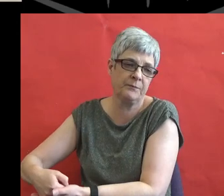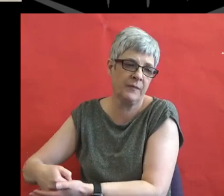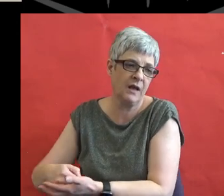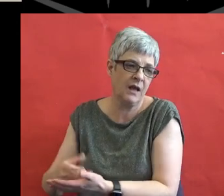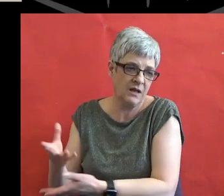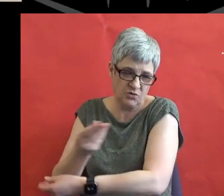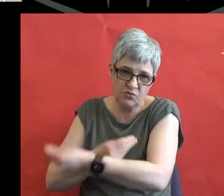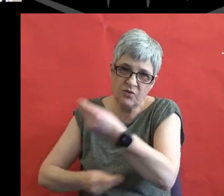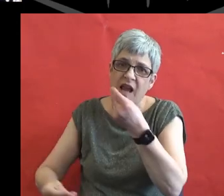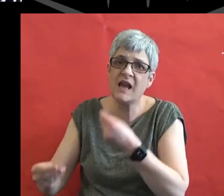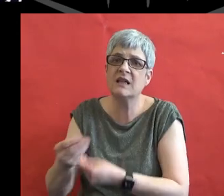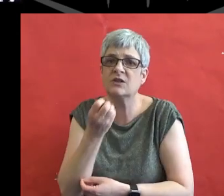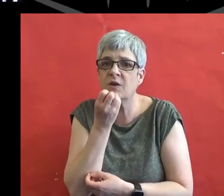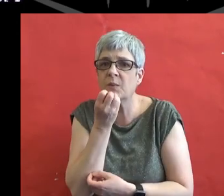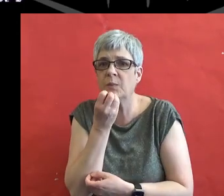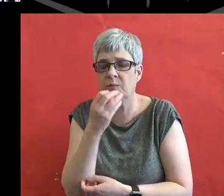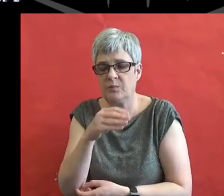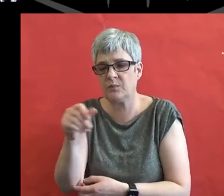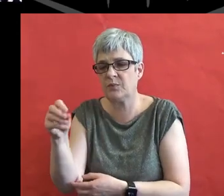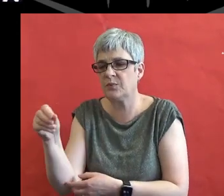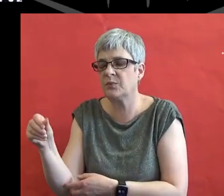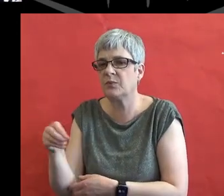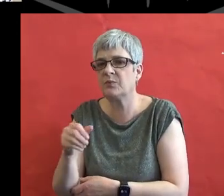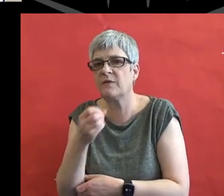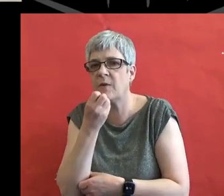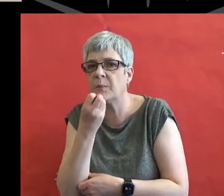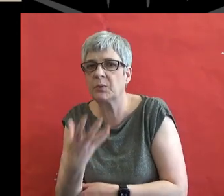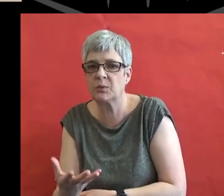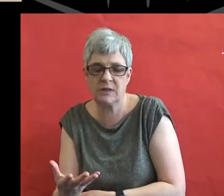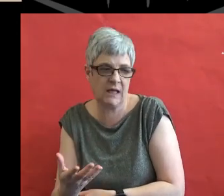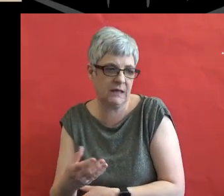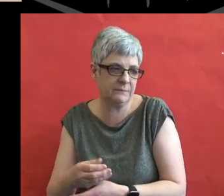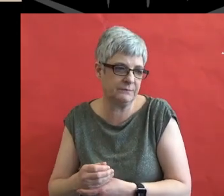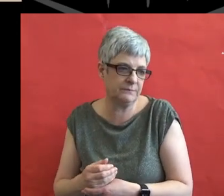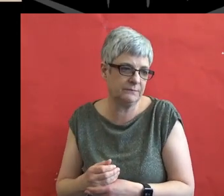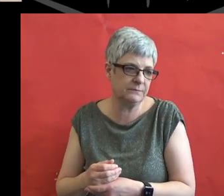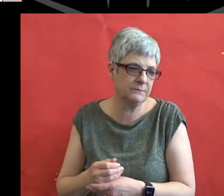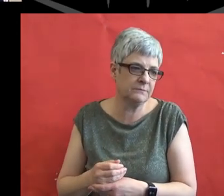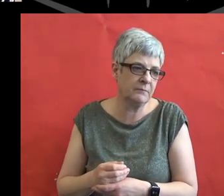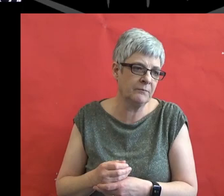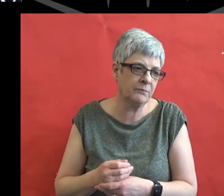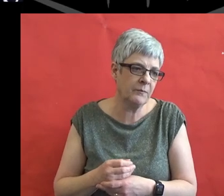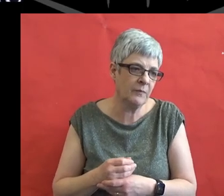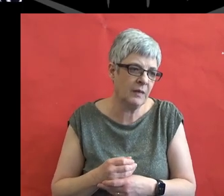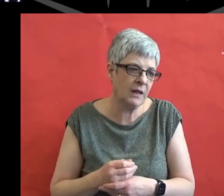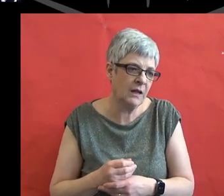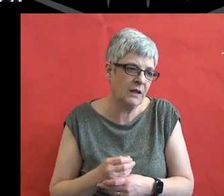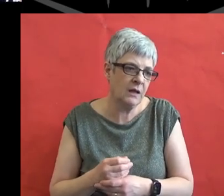Thank you.